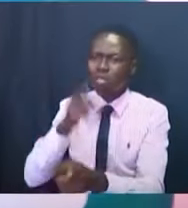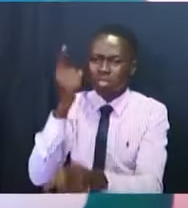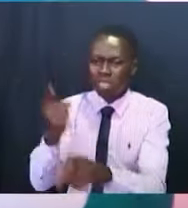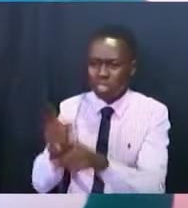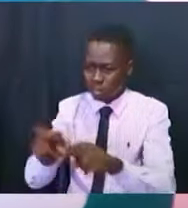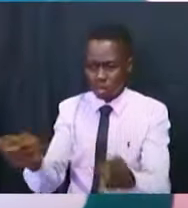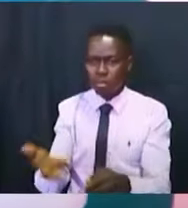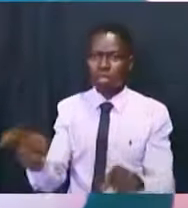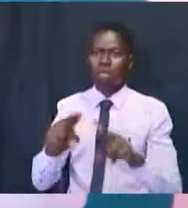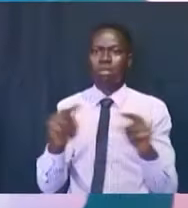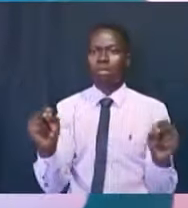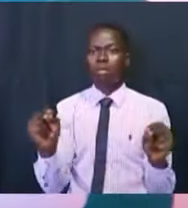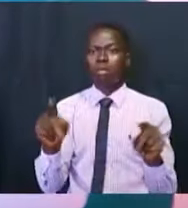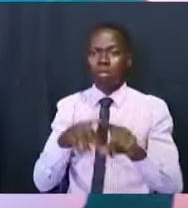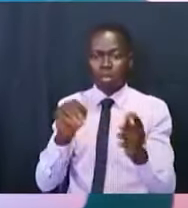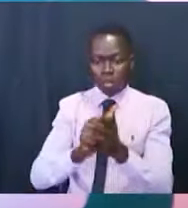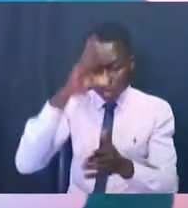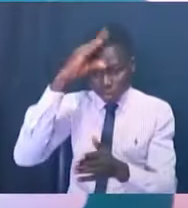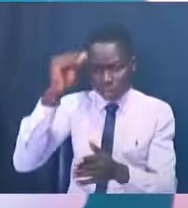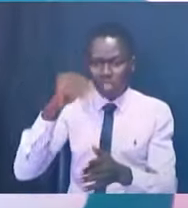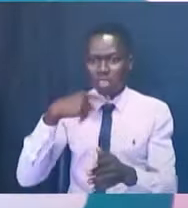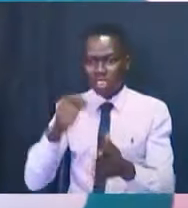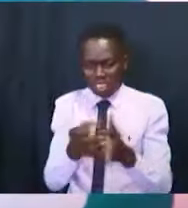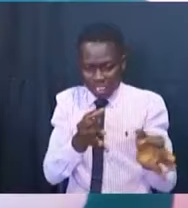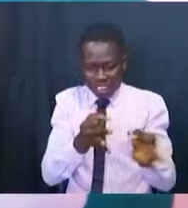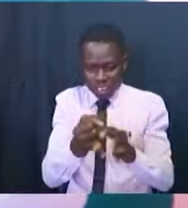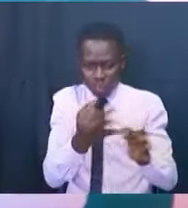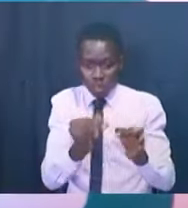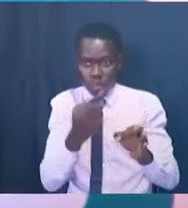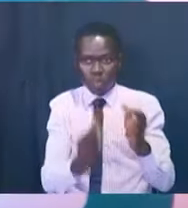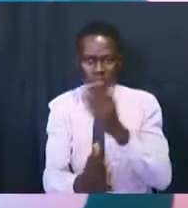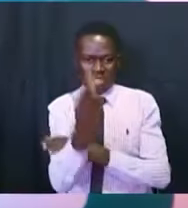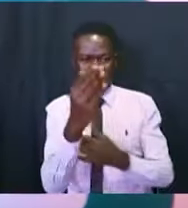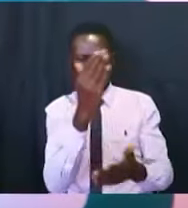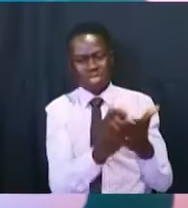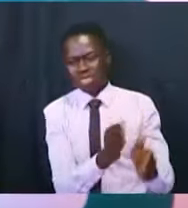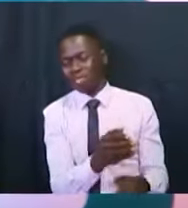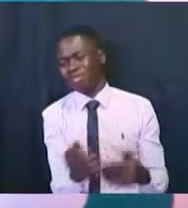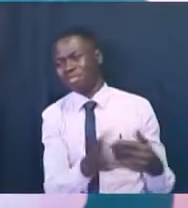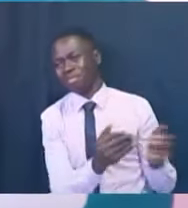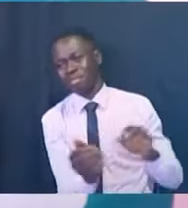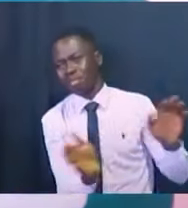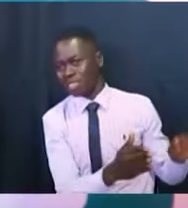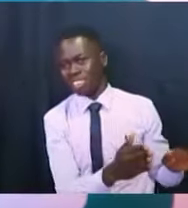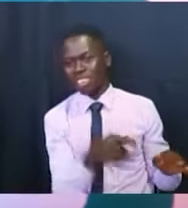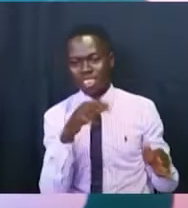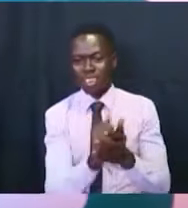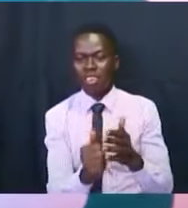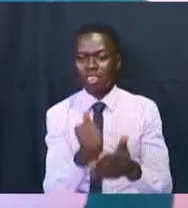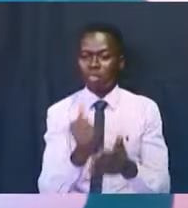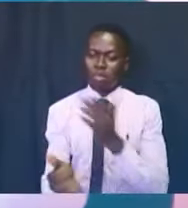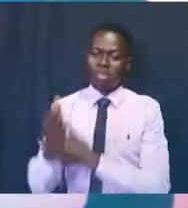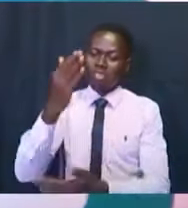is saying that his definition of God is something else. It is either somebody or something.